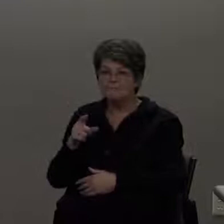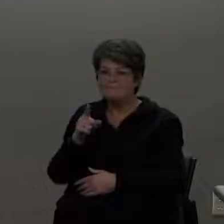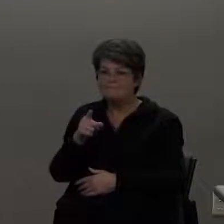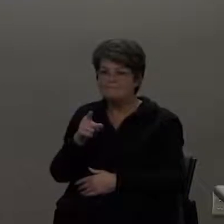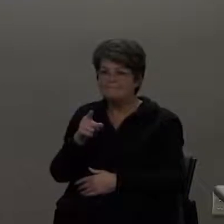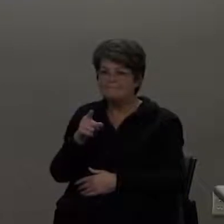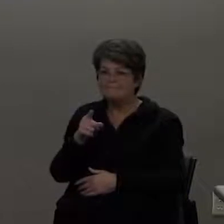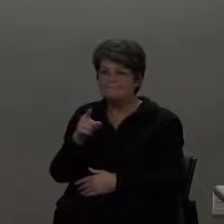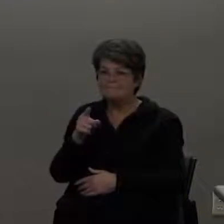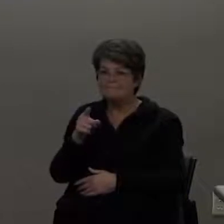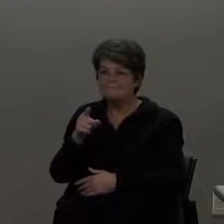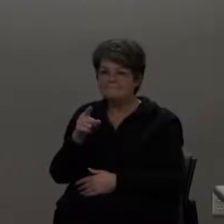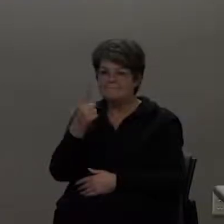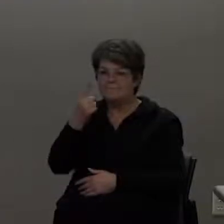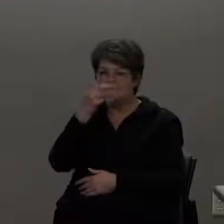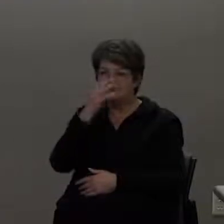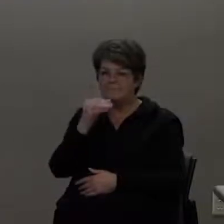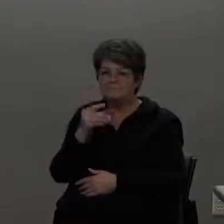Yes.